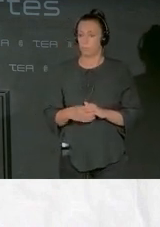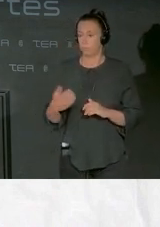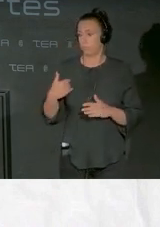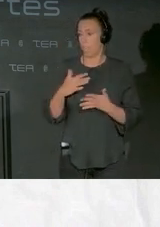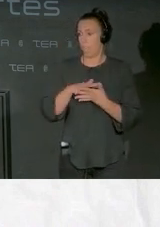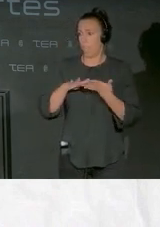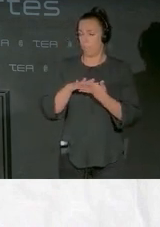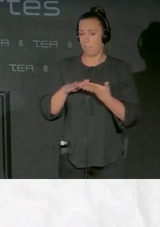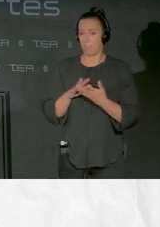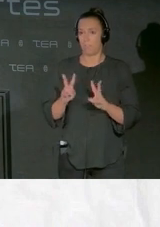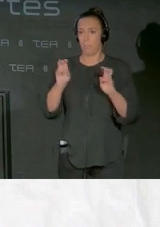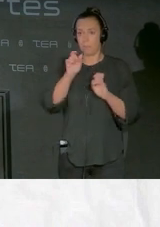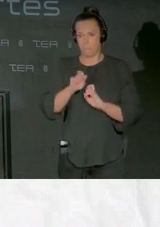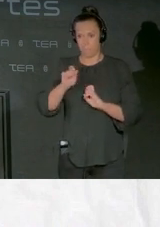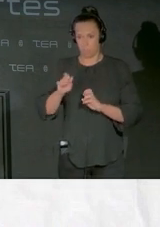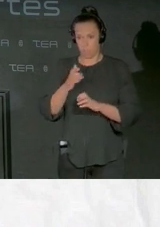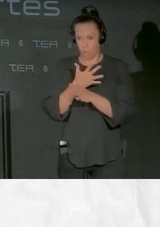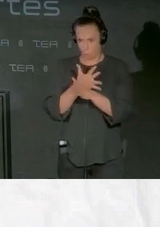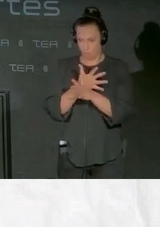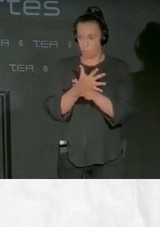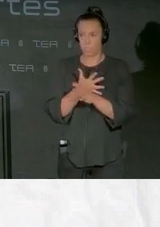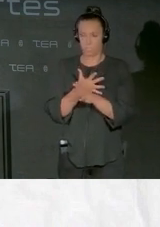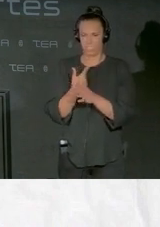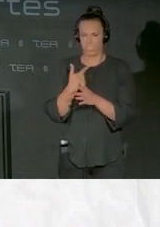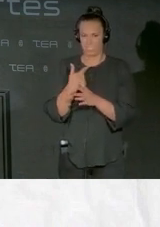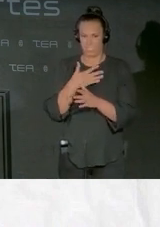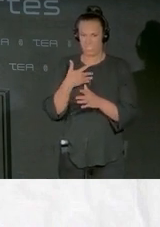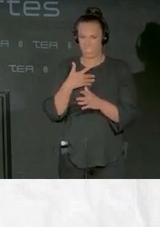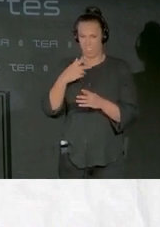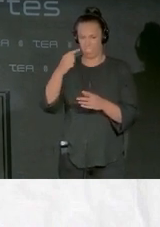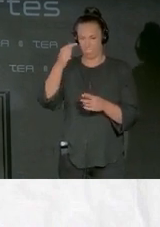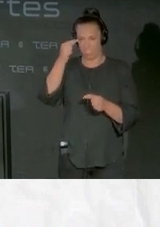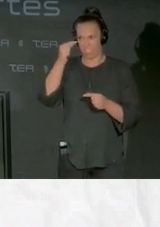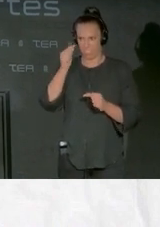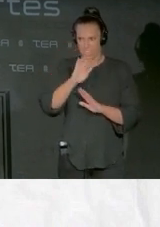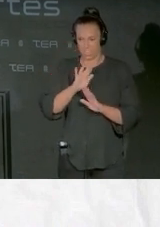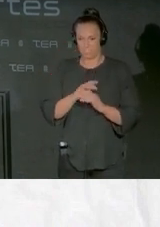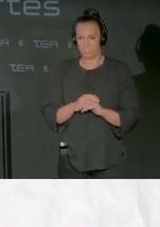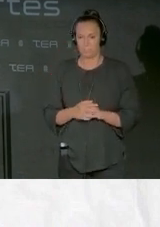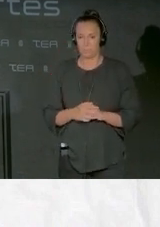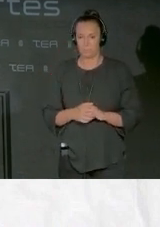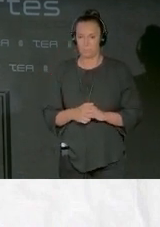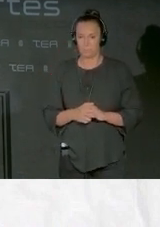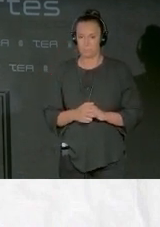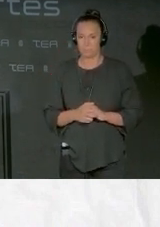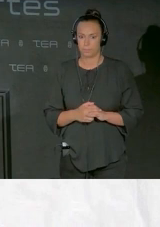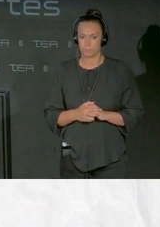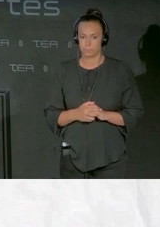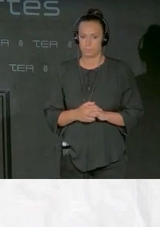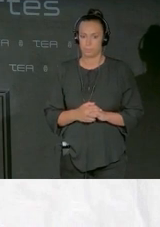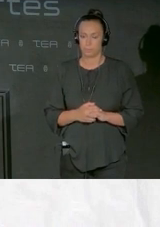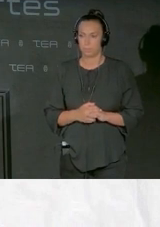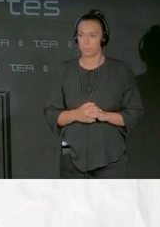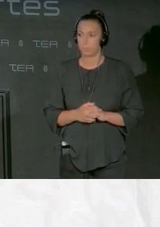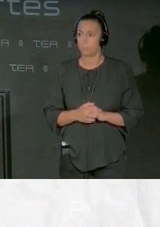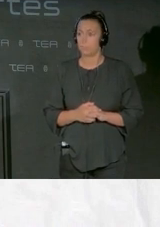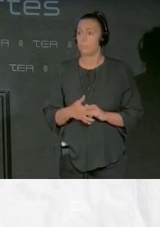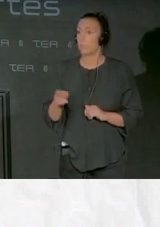that, three things. One is it's a roughly equal split between men and women in terms of who plays video